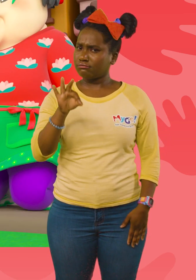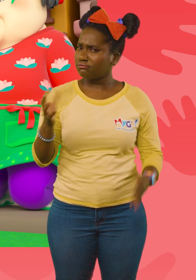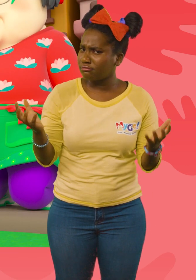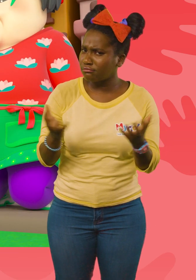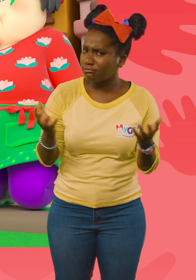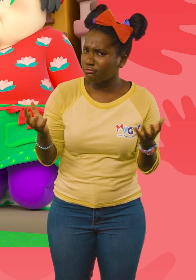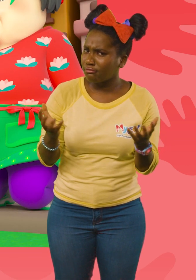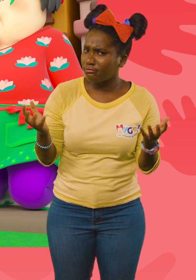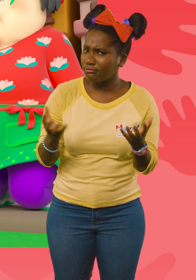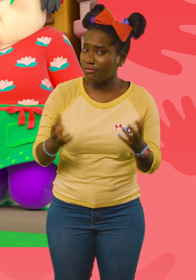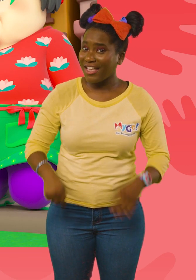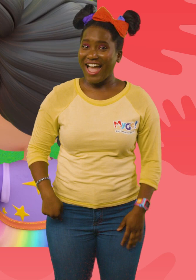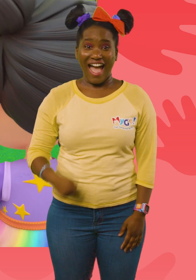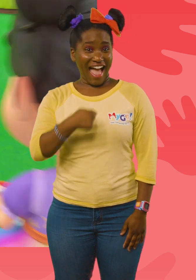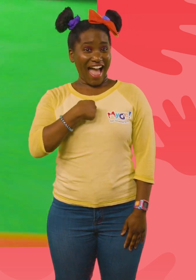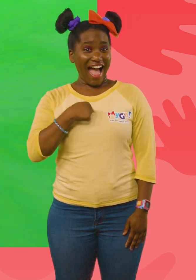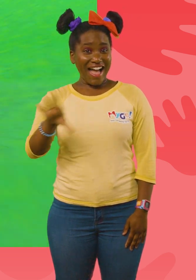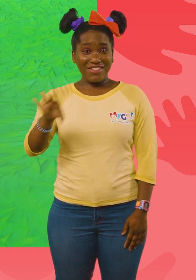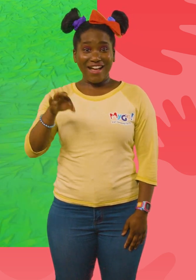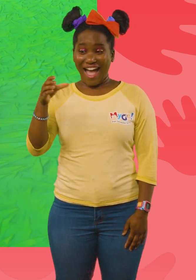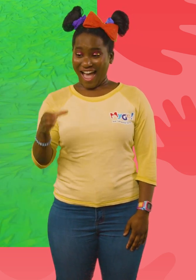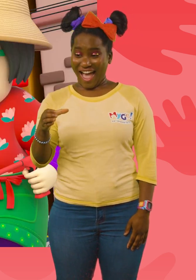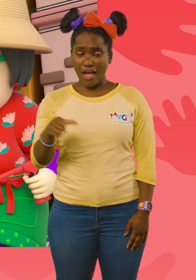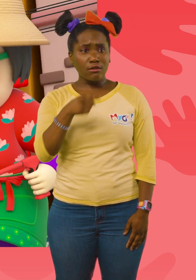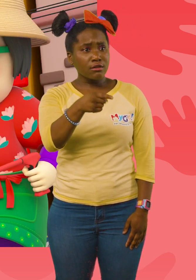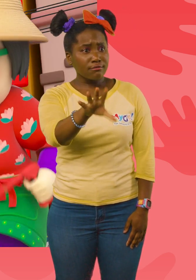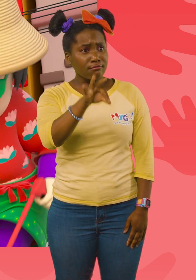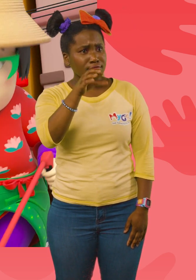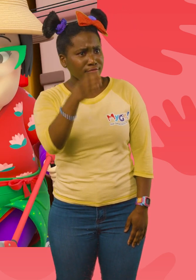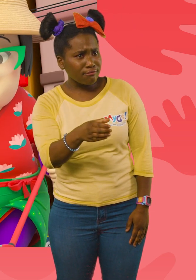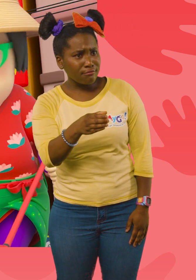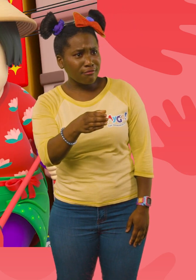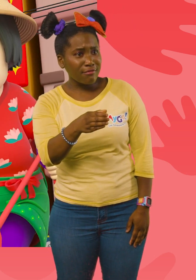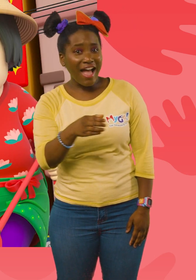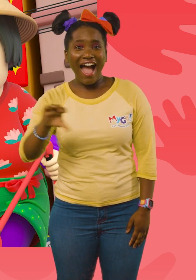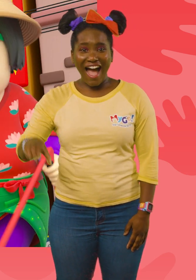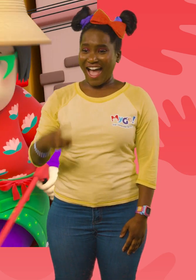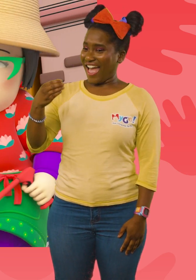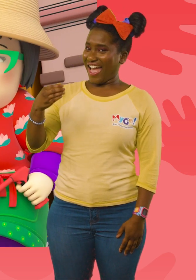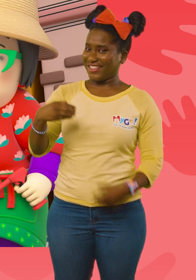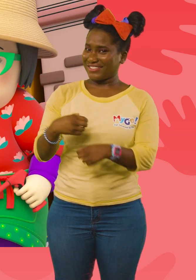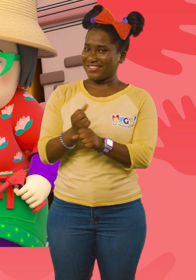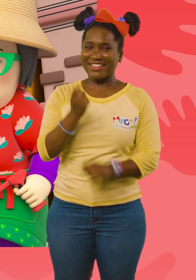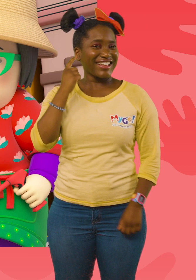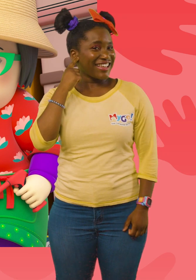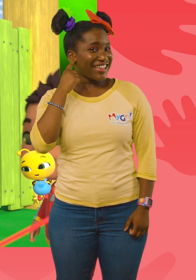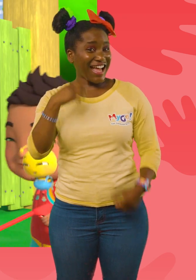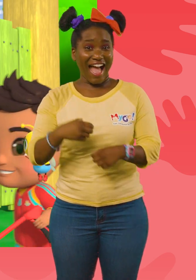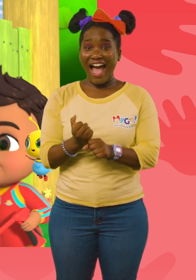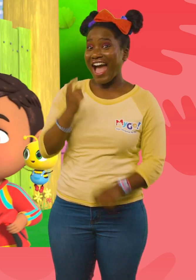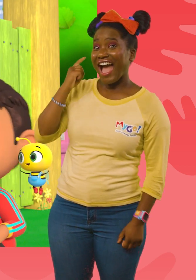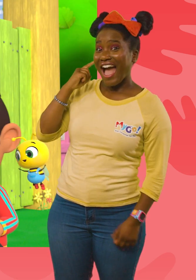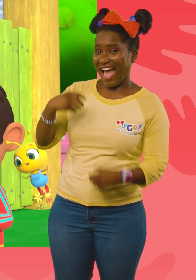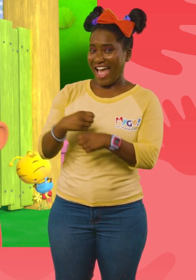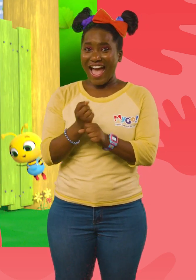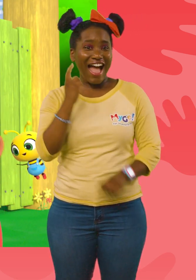the ground? What you find on the ground? I found a can on the ground. You found a can on the ground. Well, pick it up and make a